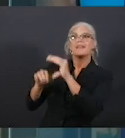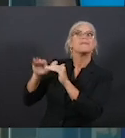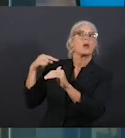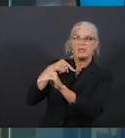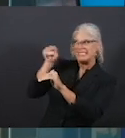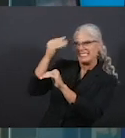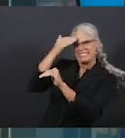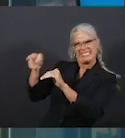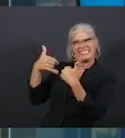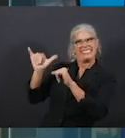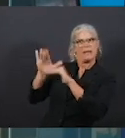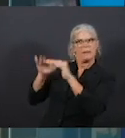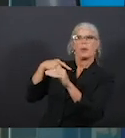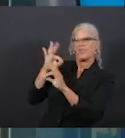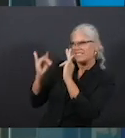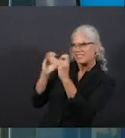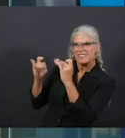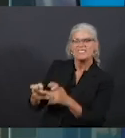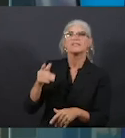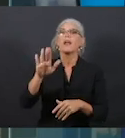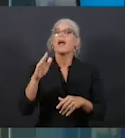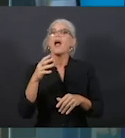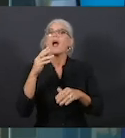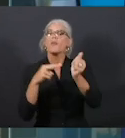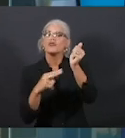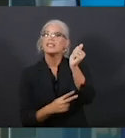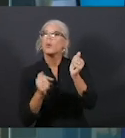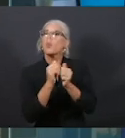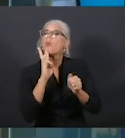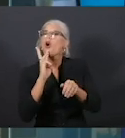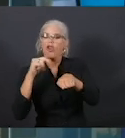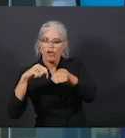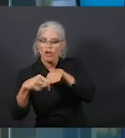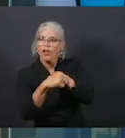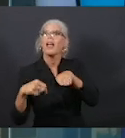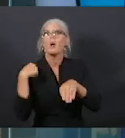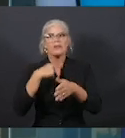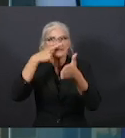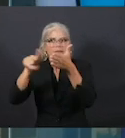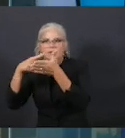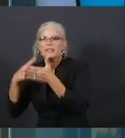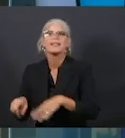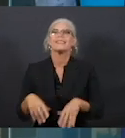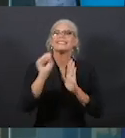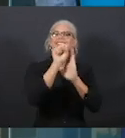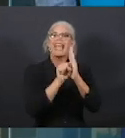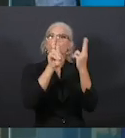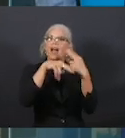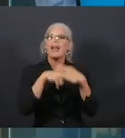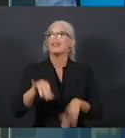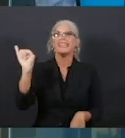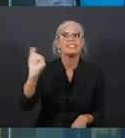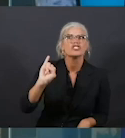impact area, all of our coastal bridge projects, and even projects along state routes and interstate system to help people move around.